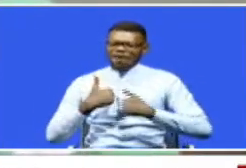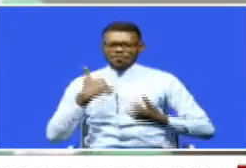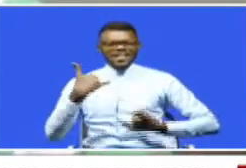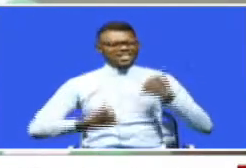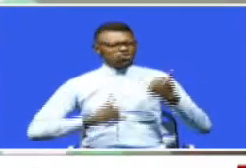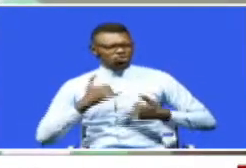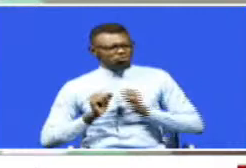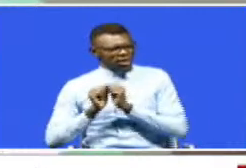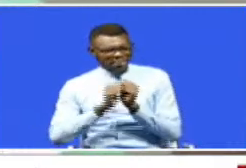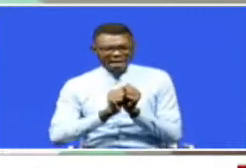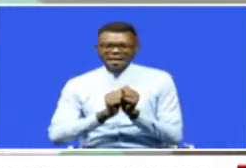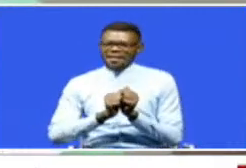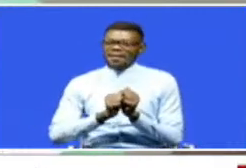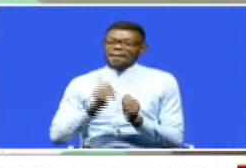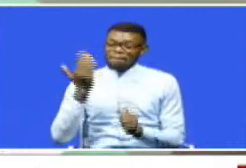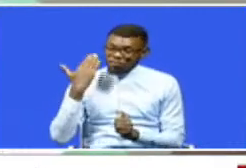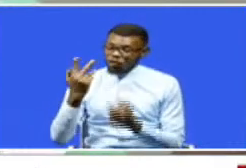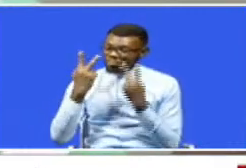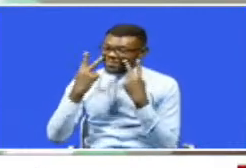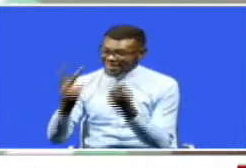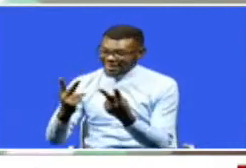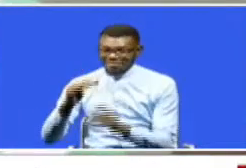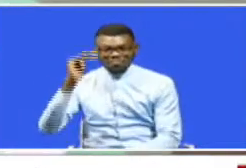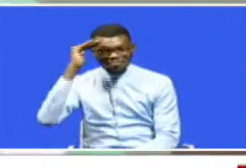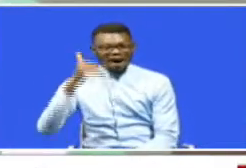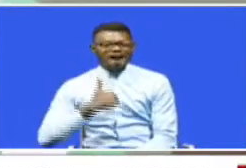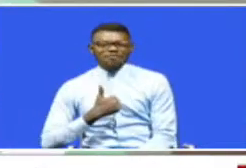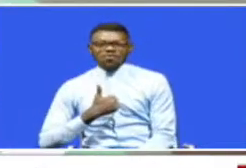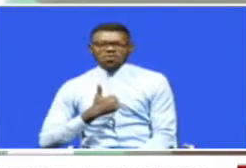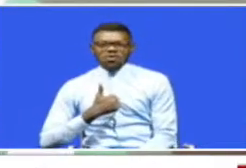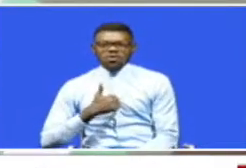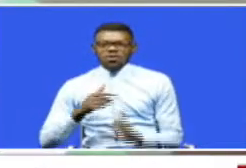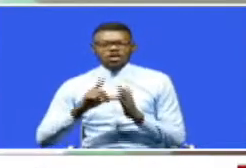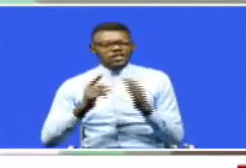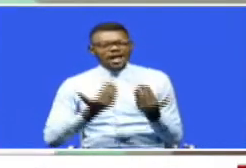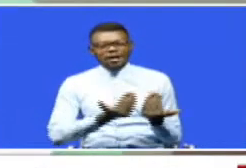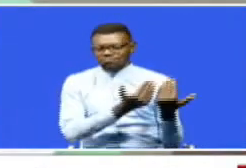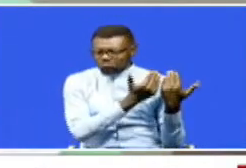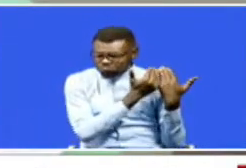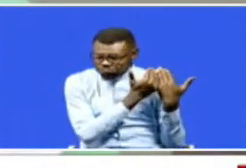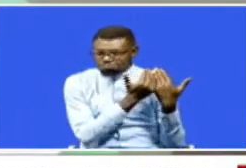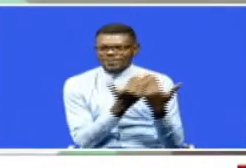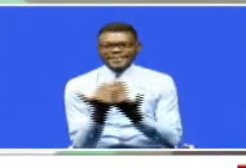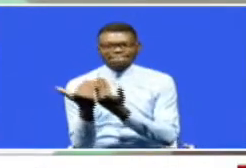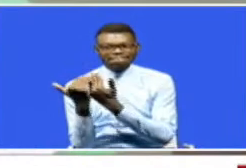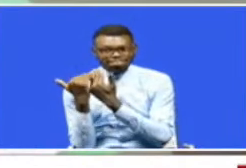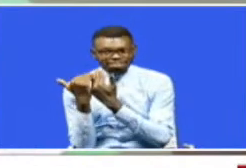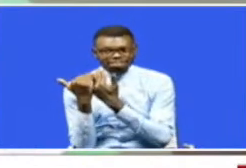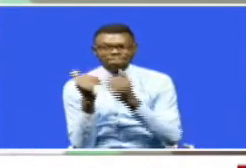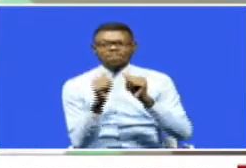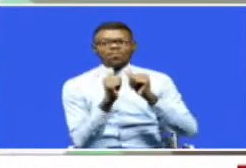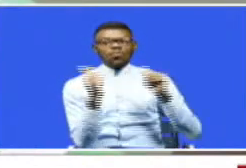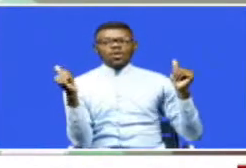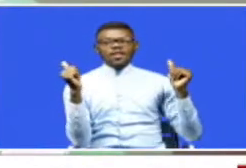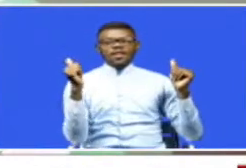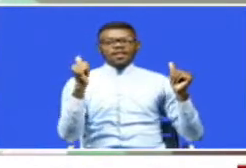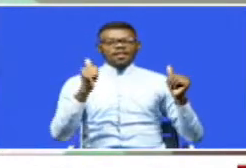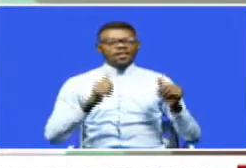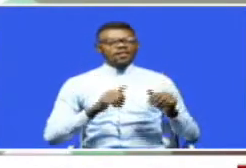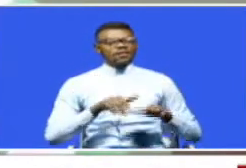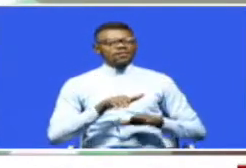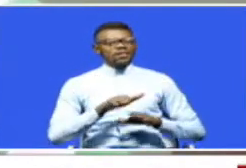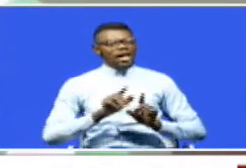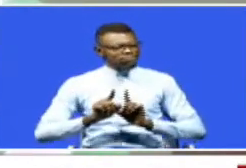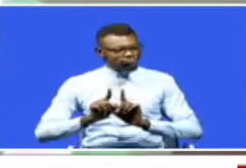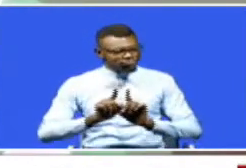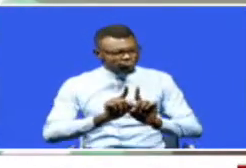waliko mbeba konkono. Alafu kidogo wakakumbatiana vizuri hapo. Wakatoka pole pole, wakenda